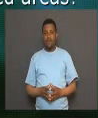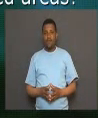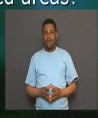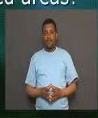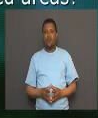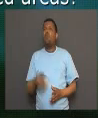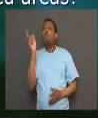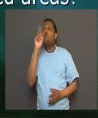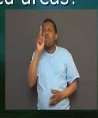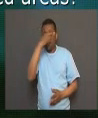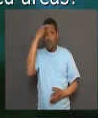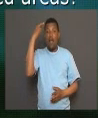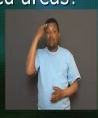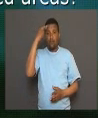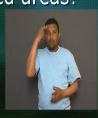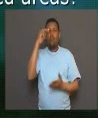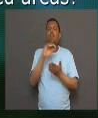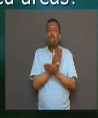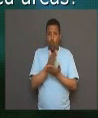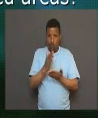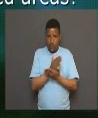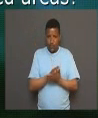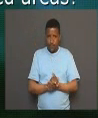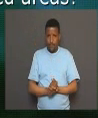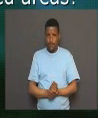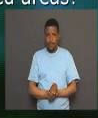What factors are involved?